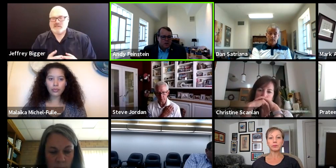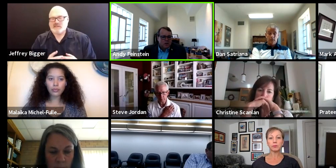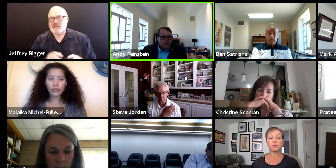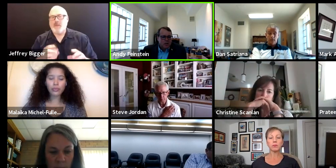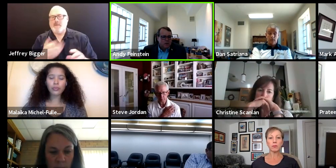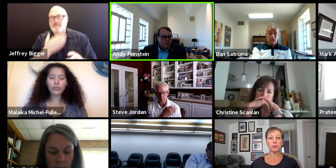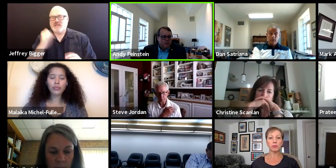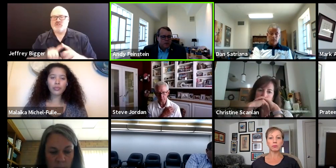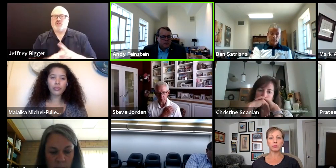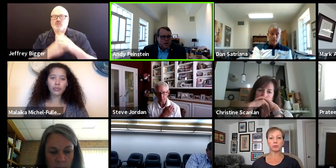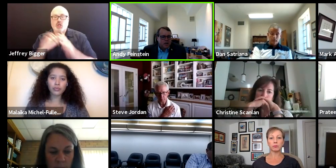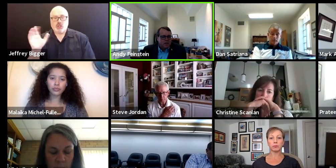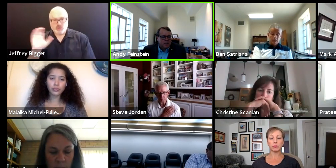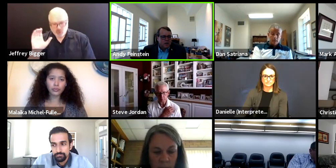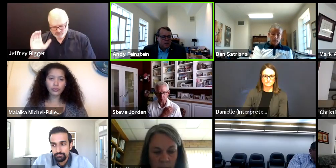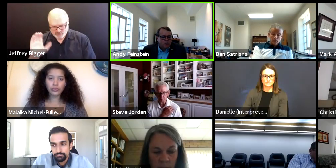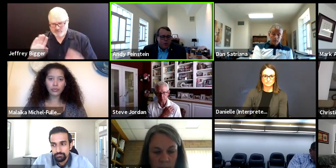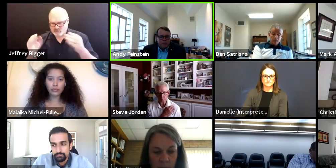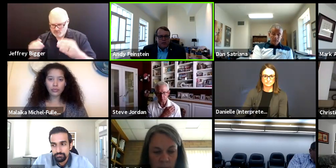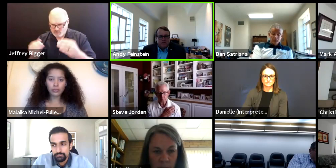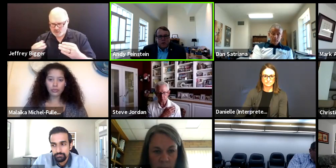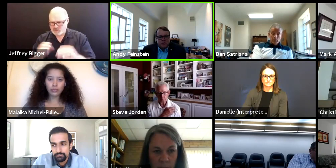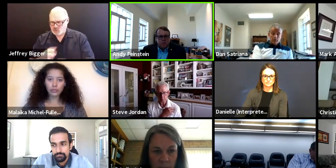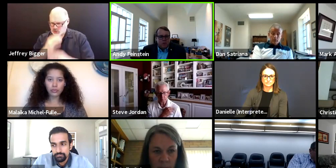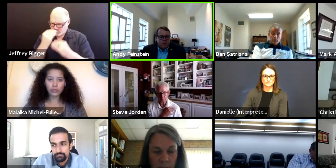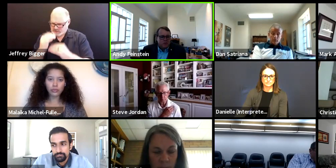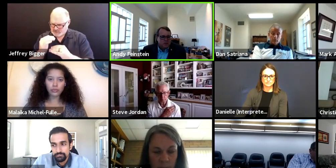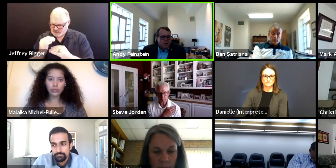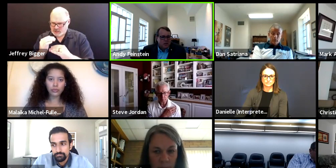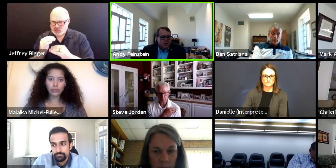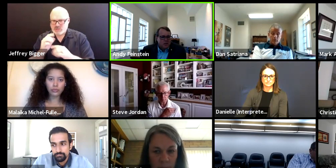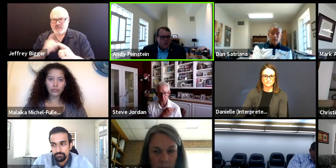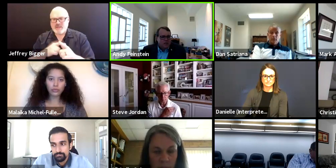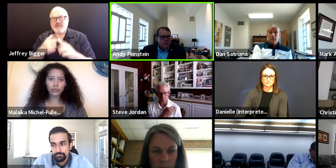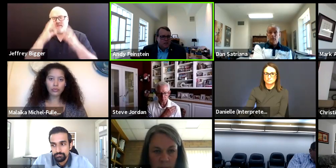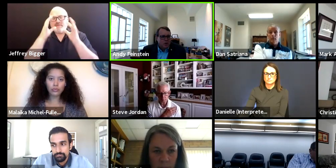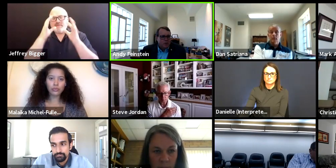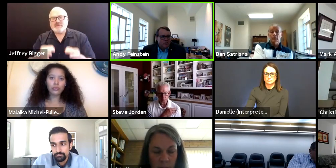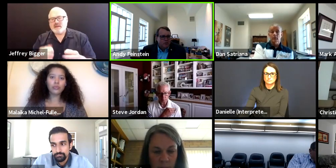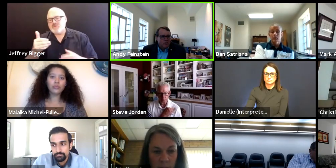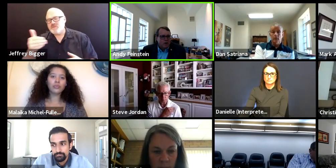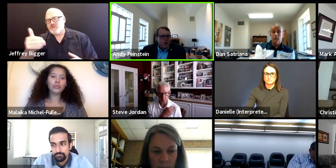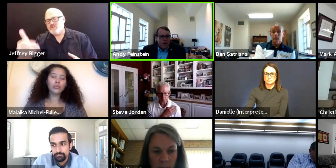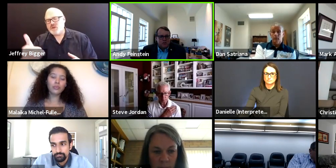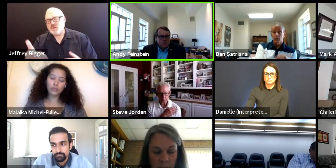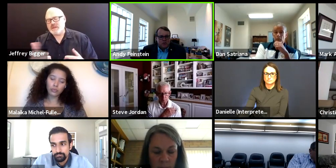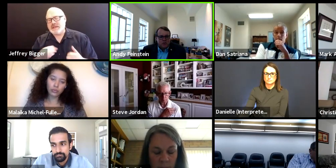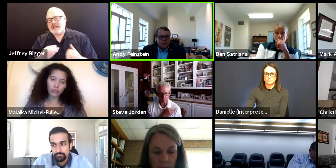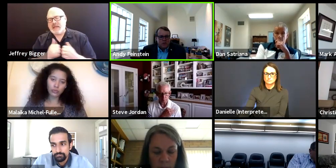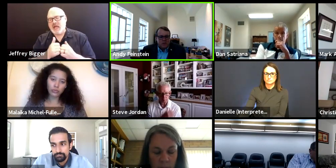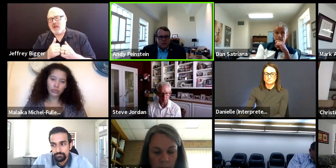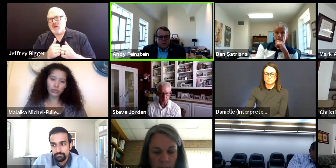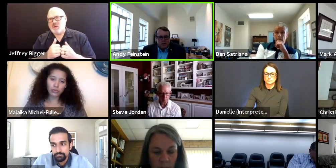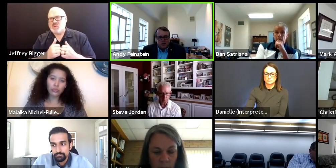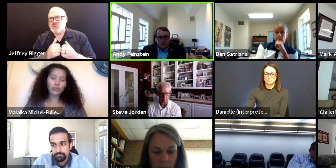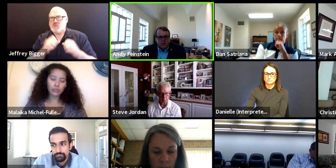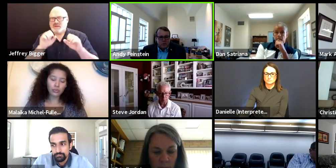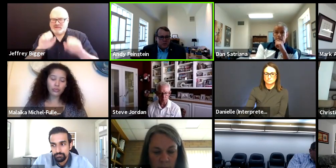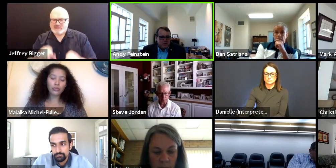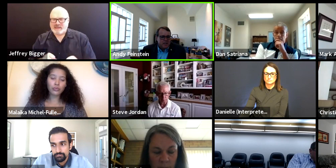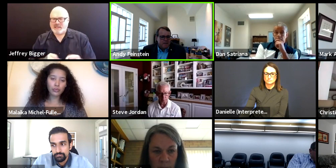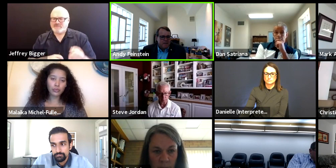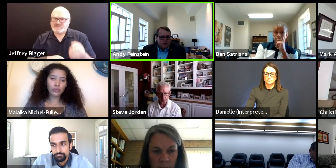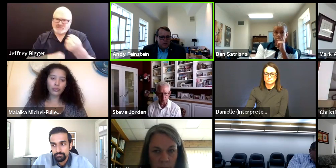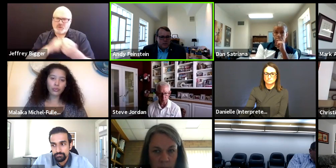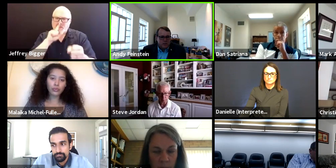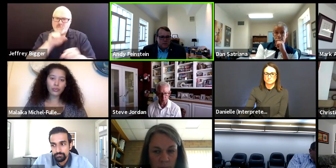also you know, focus on what we believe is most important is the, you know, what we our promise to our students and the